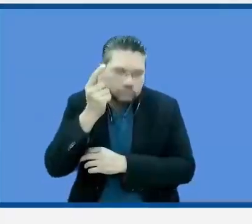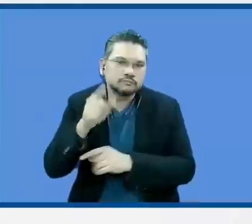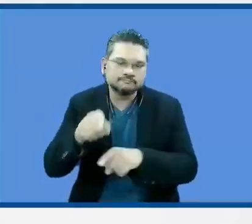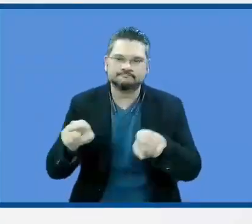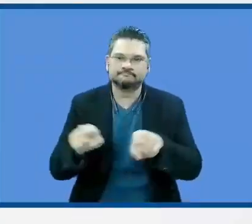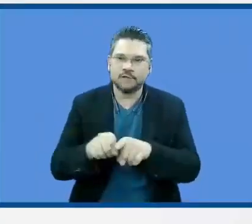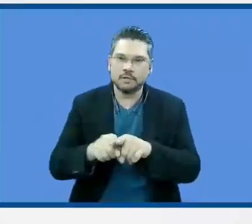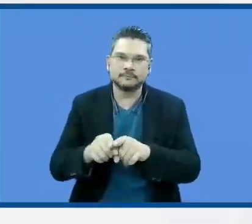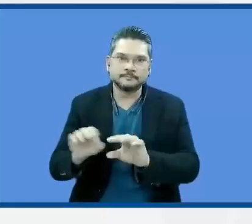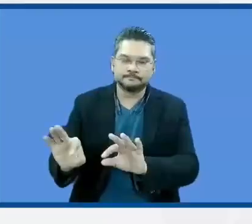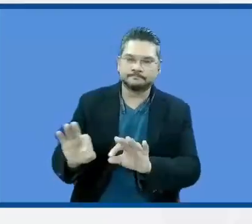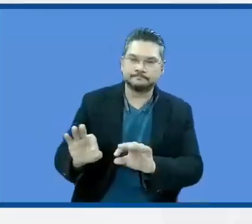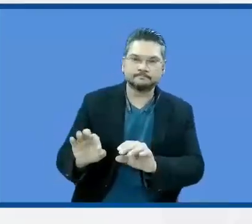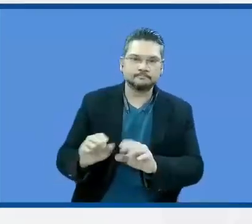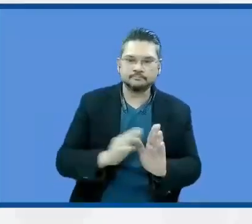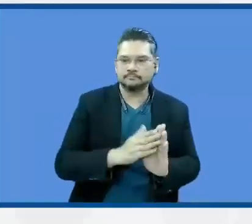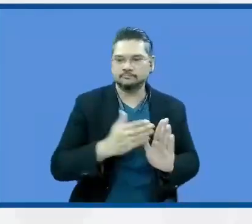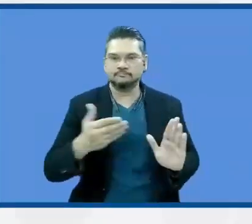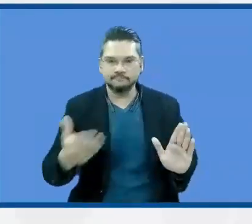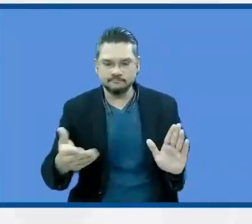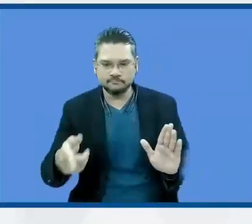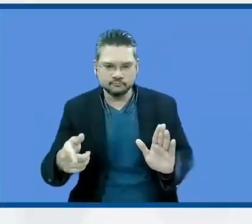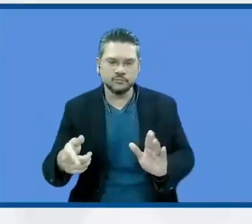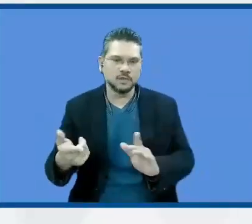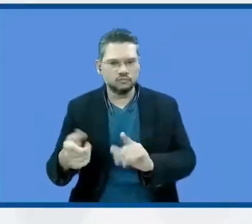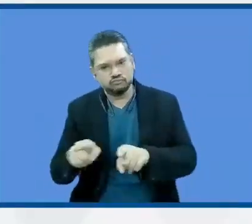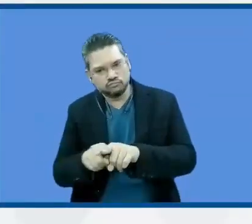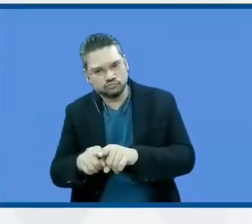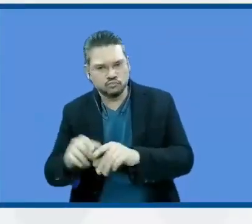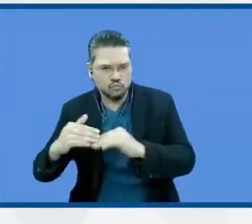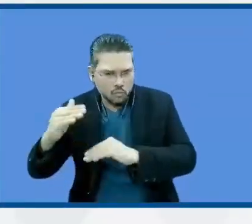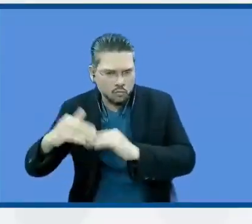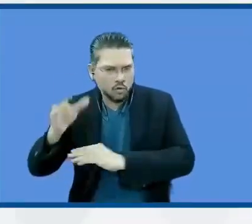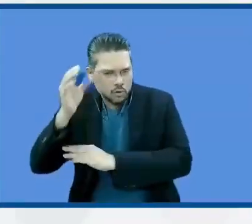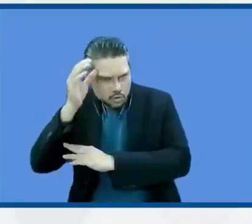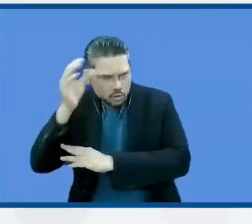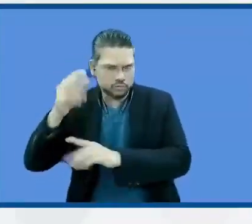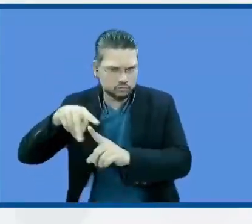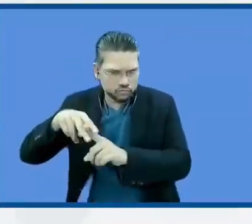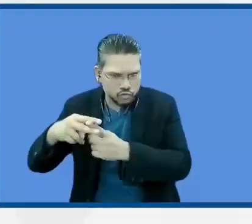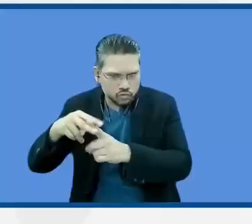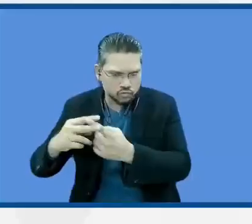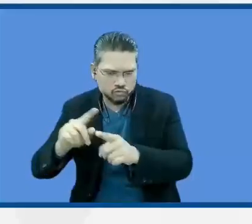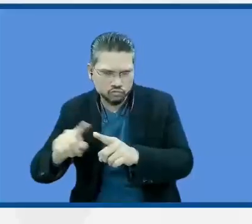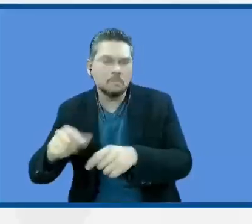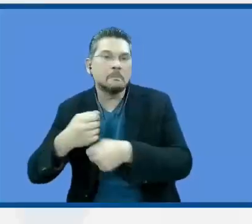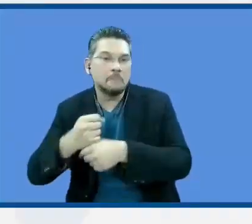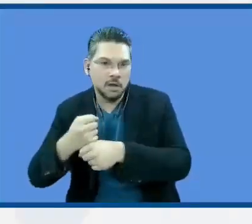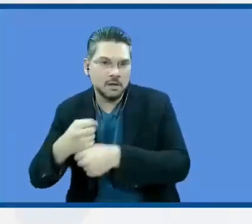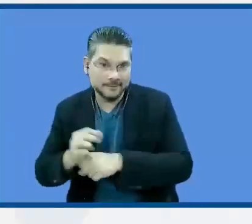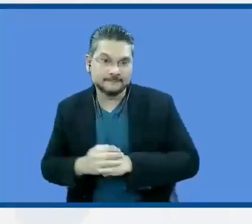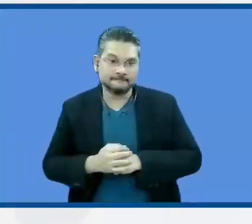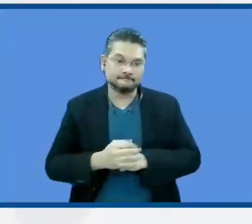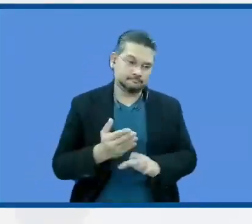concepts and tools of social knowledges as well as traditional knowledge. The evidence presented in